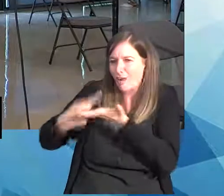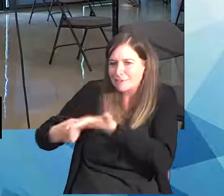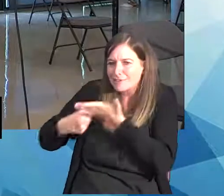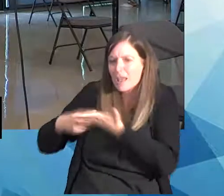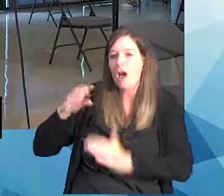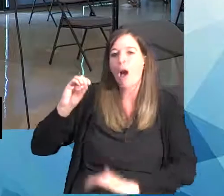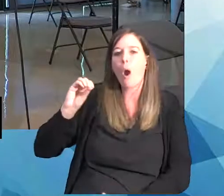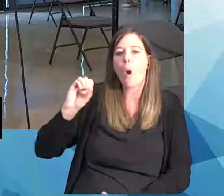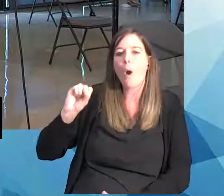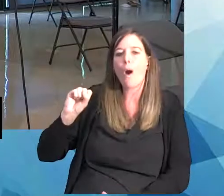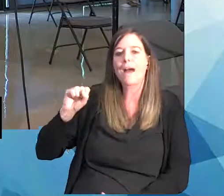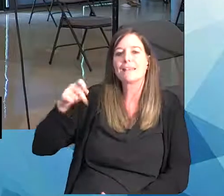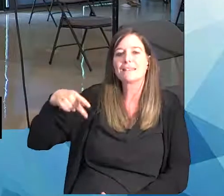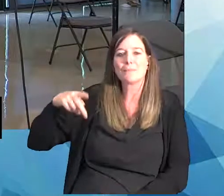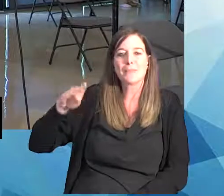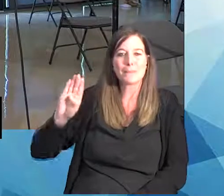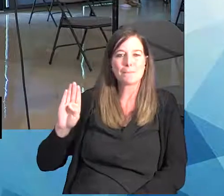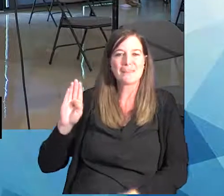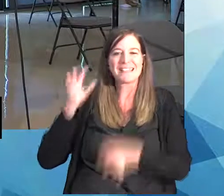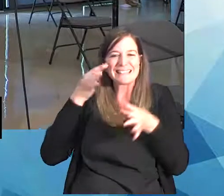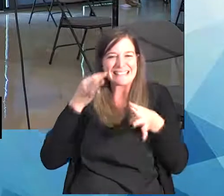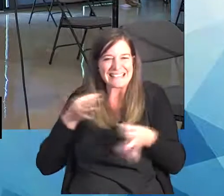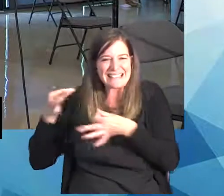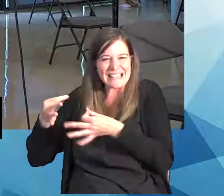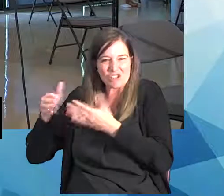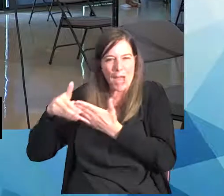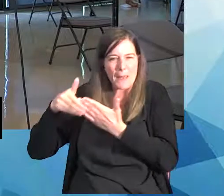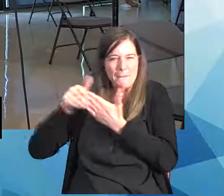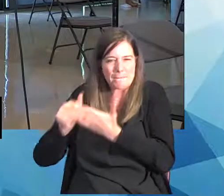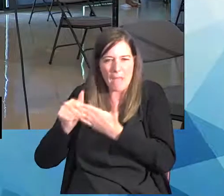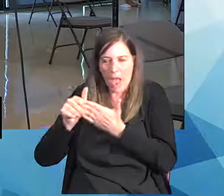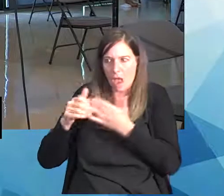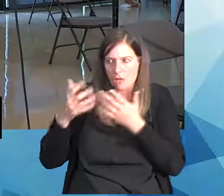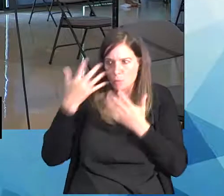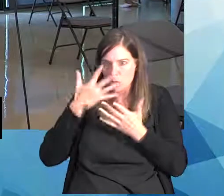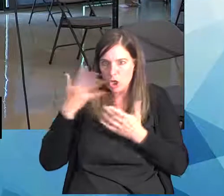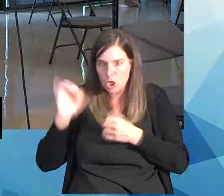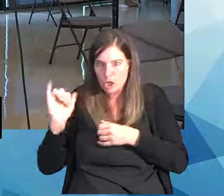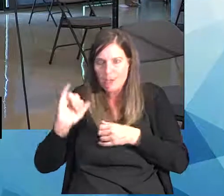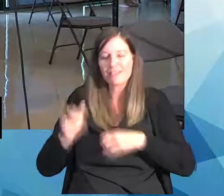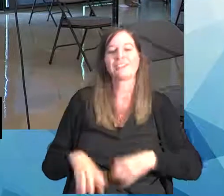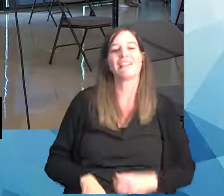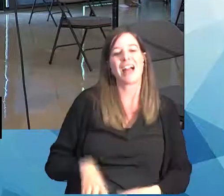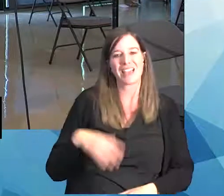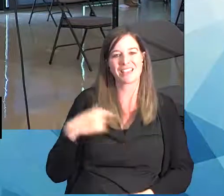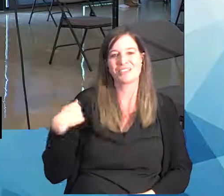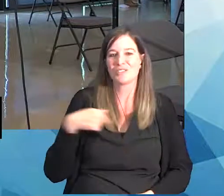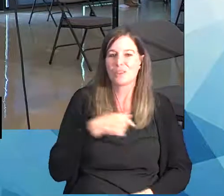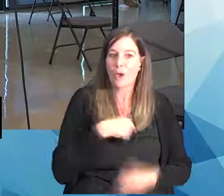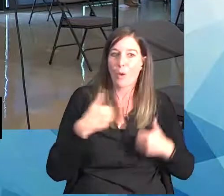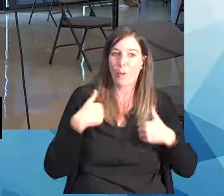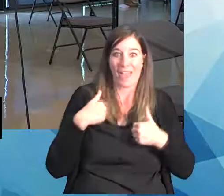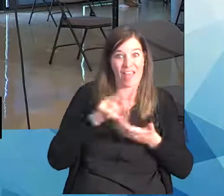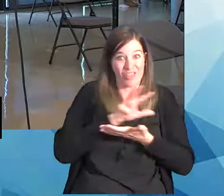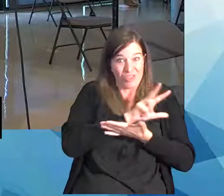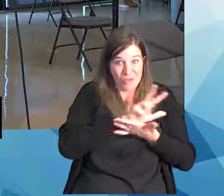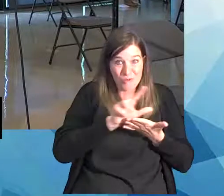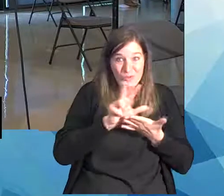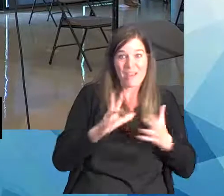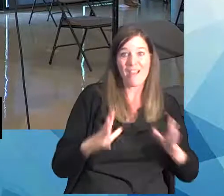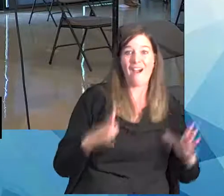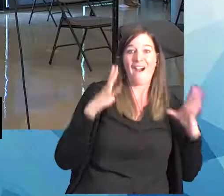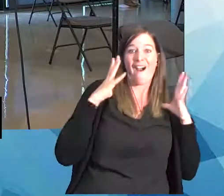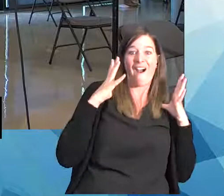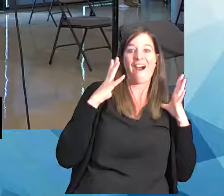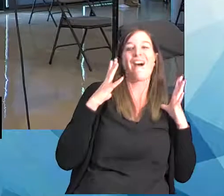second etc. So we had a whole 3 weeks of vacation, and as of yesterday, we're back in the saddle again,